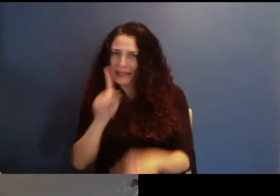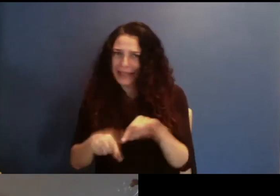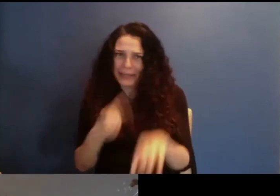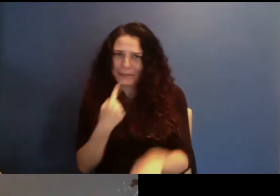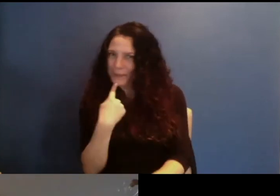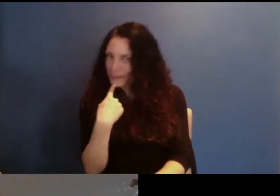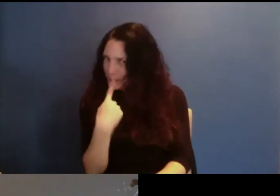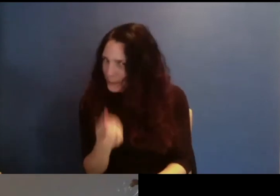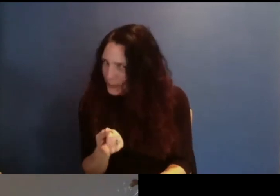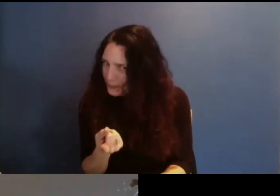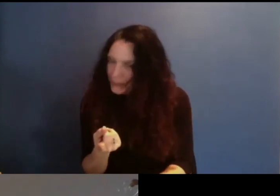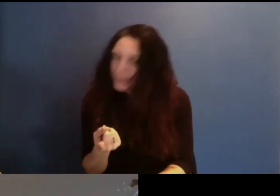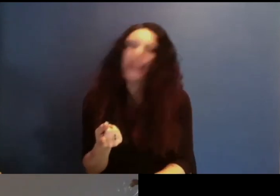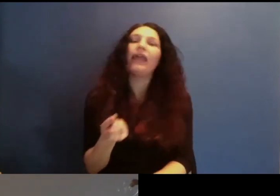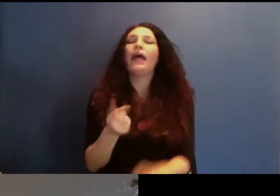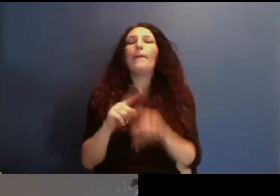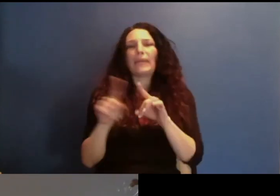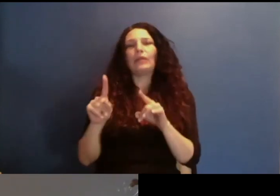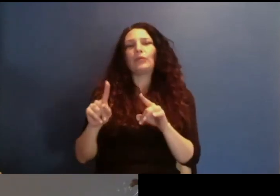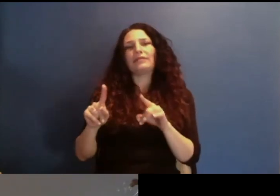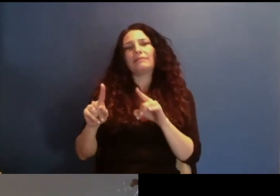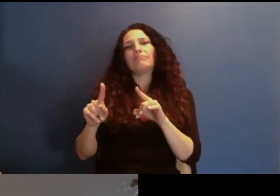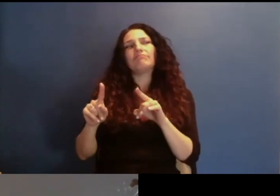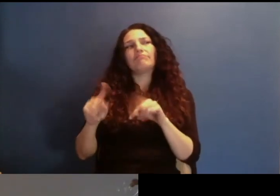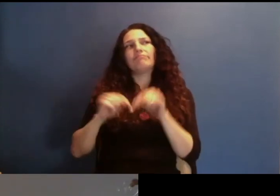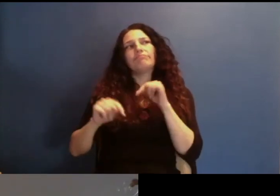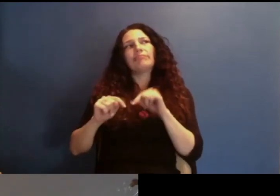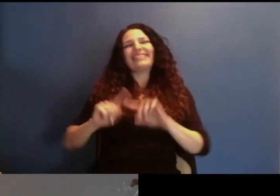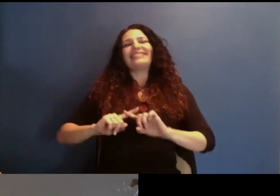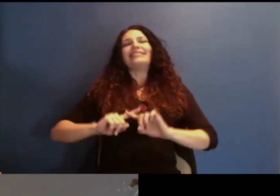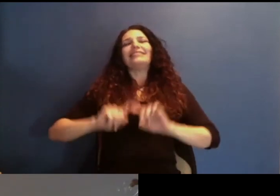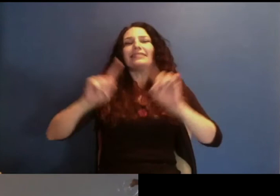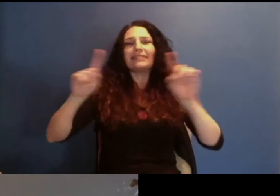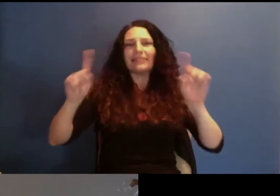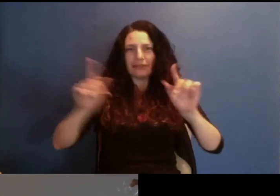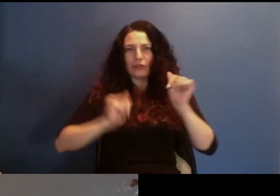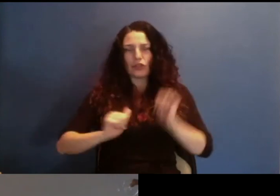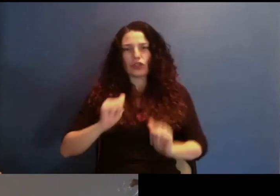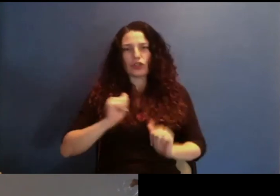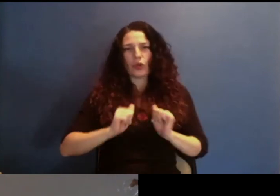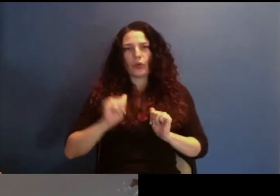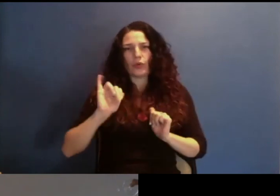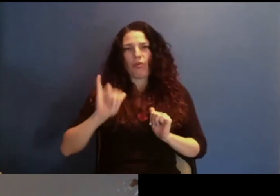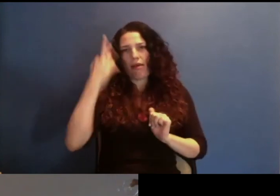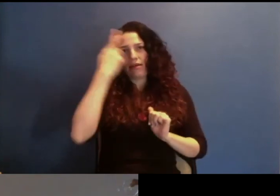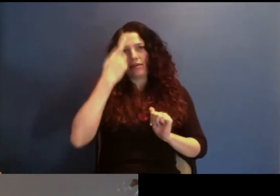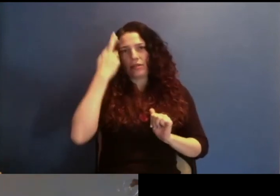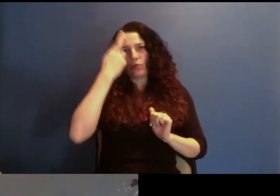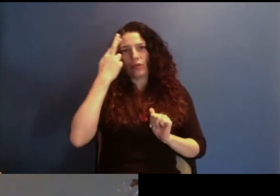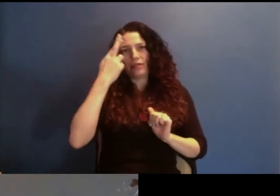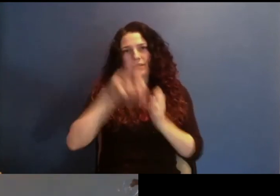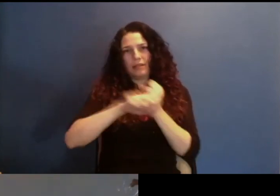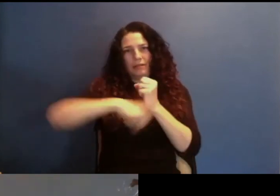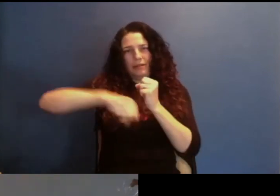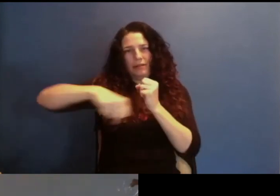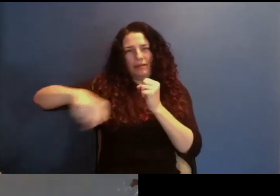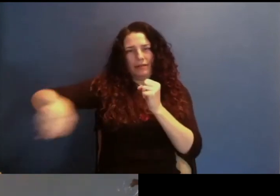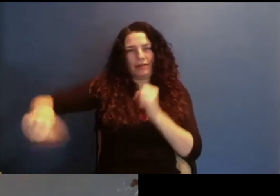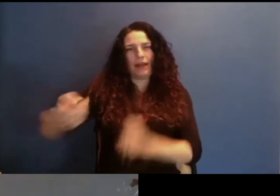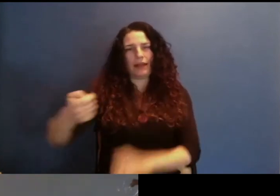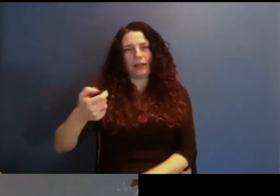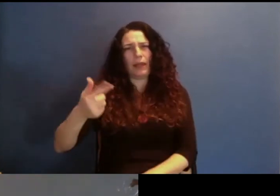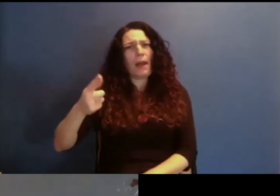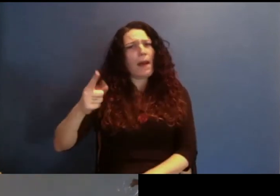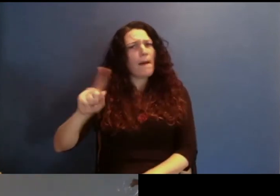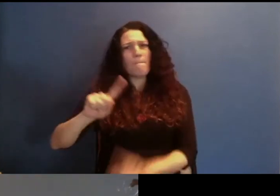different show. So it just took a lot longer to get done, but they were always really supportive. I never felt